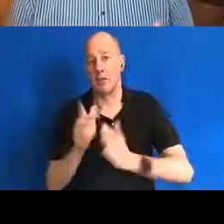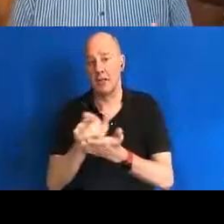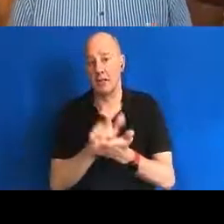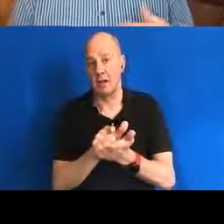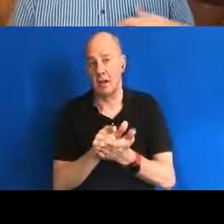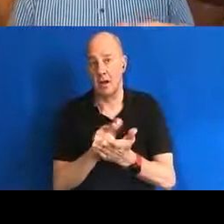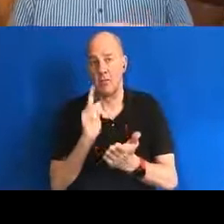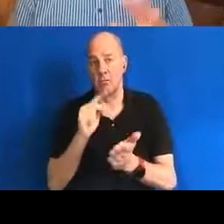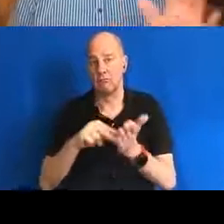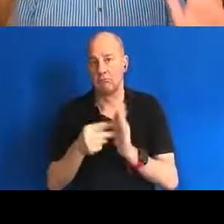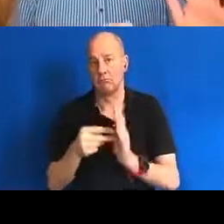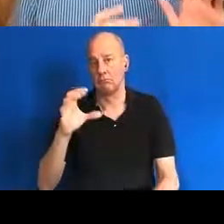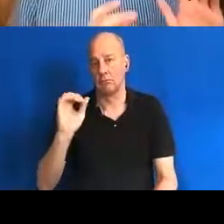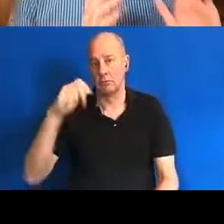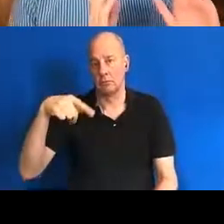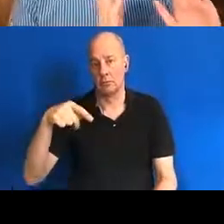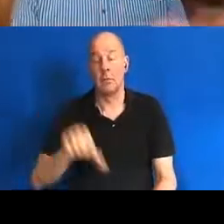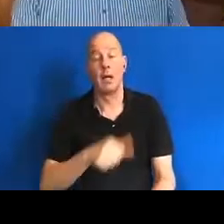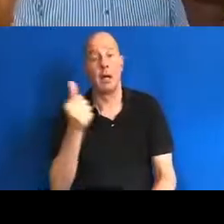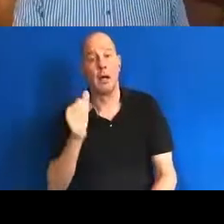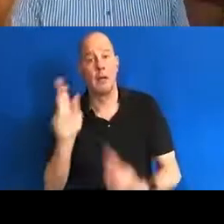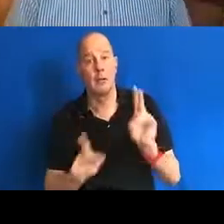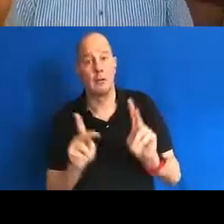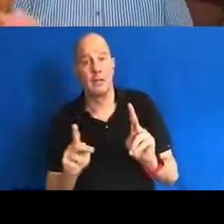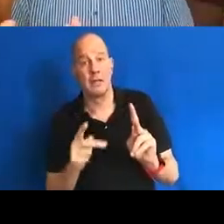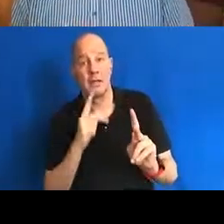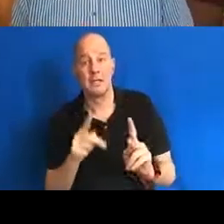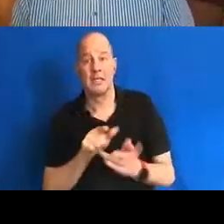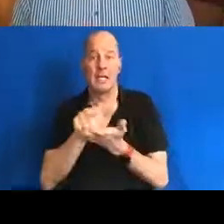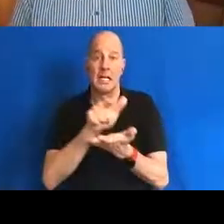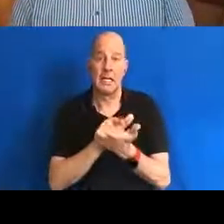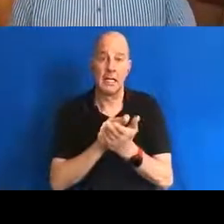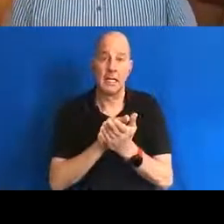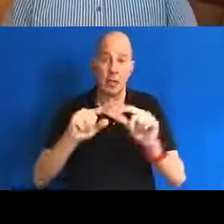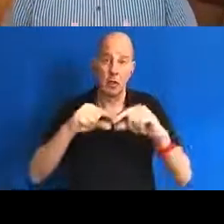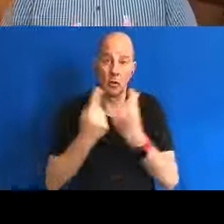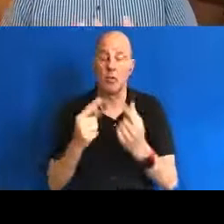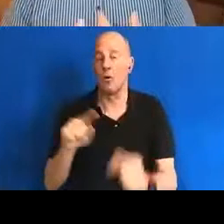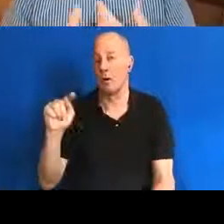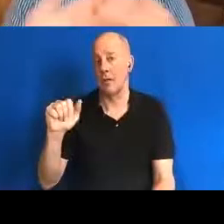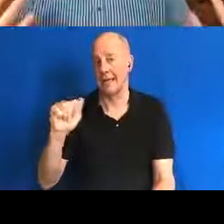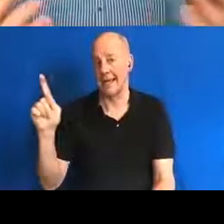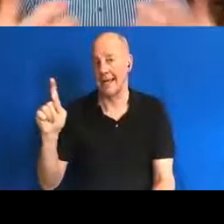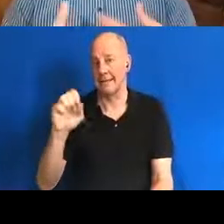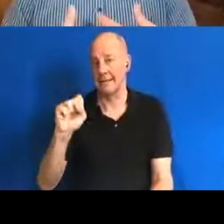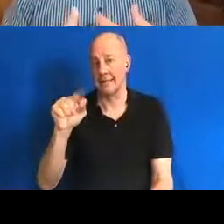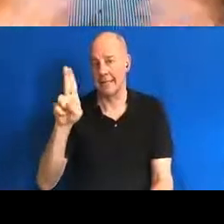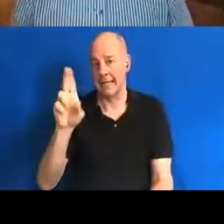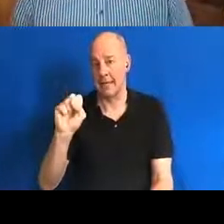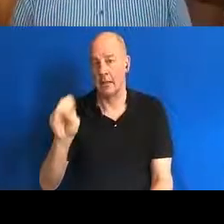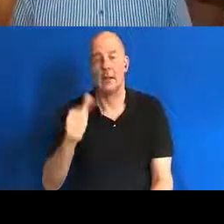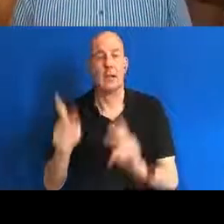To others, regardless of whether it's a type of legal entity or a tax status, it's to others, it's just